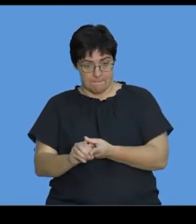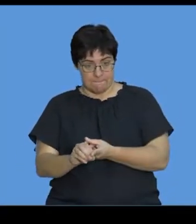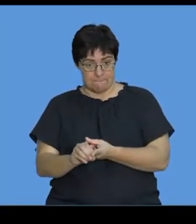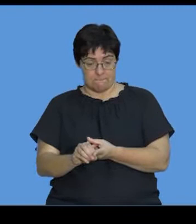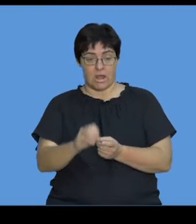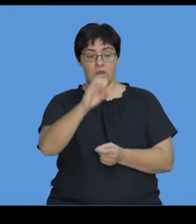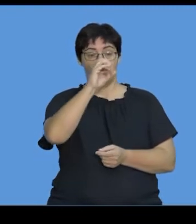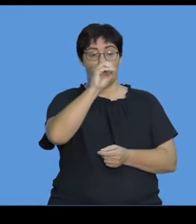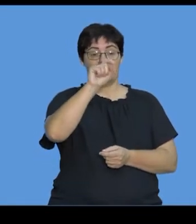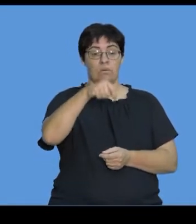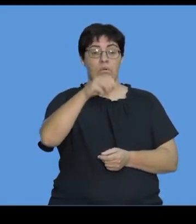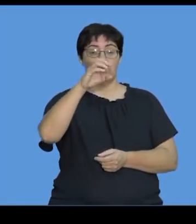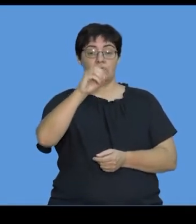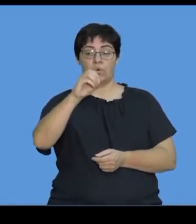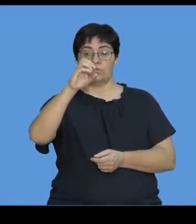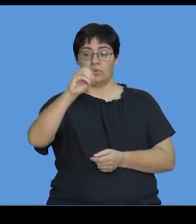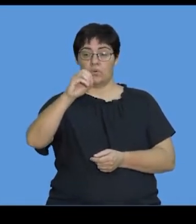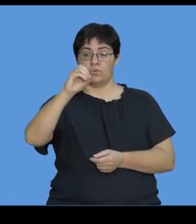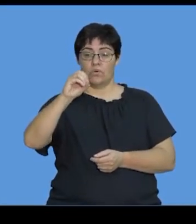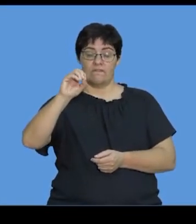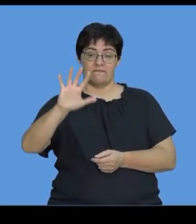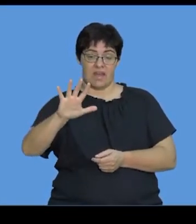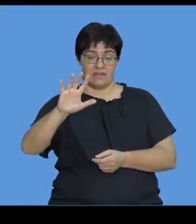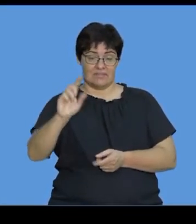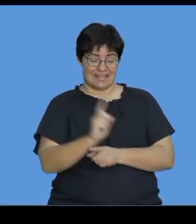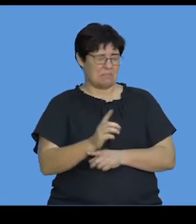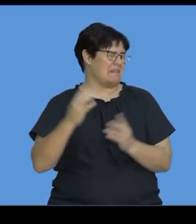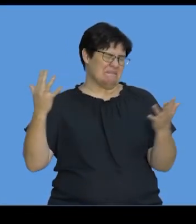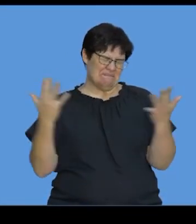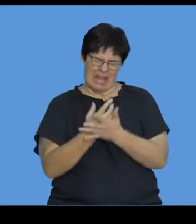for 0.05 seconds. It's very, very, very quick.